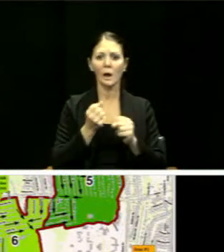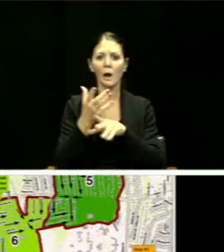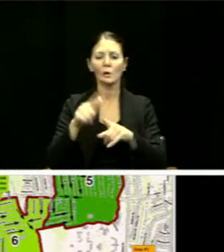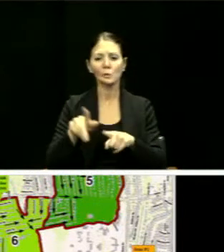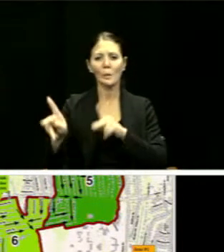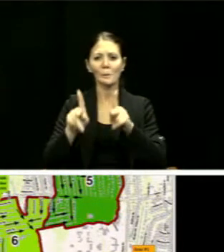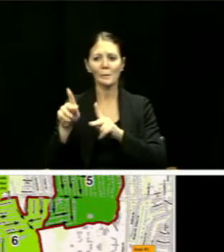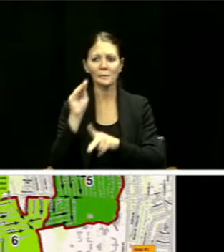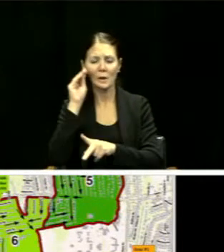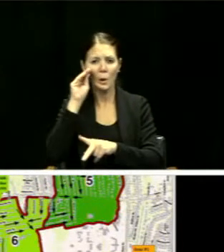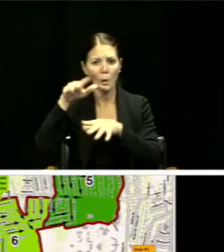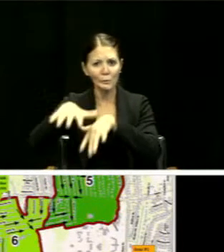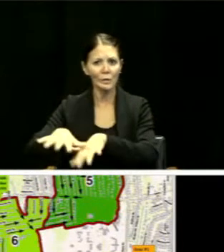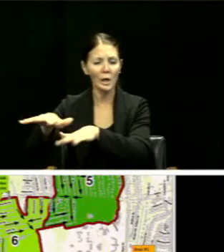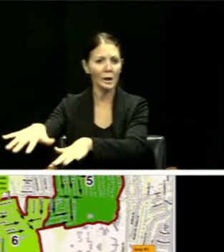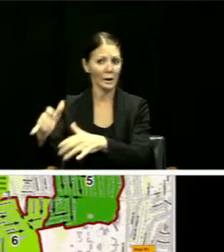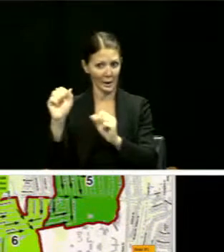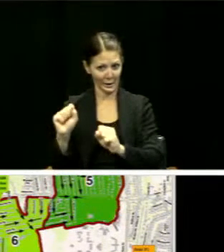into people's homes?